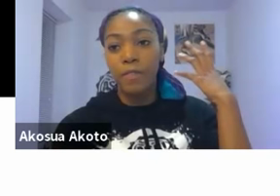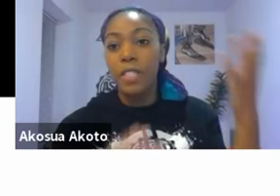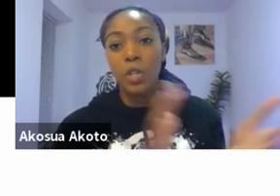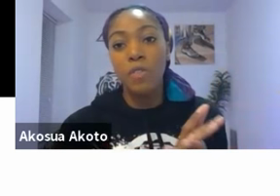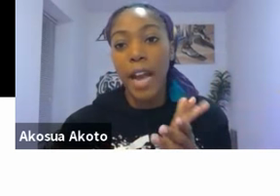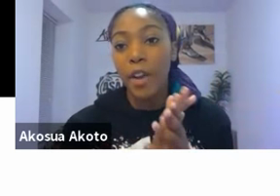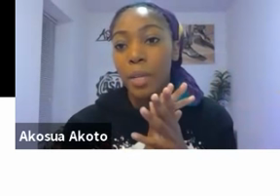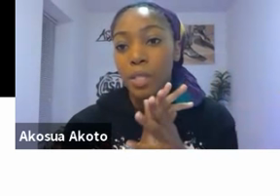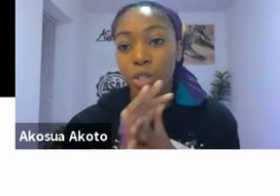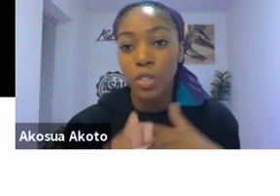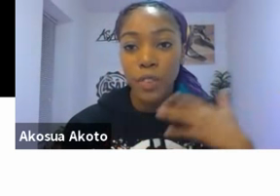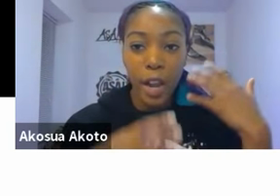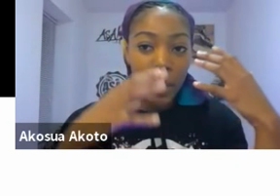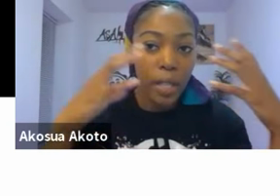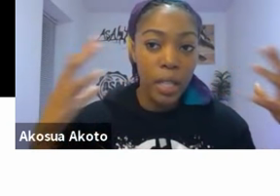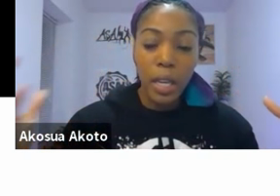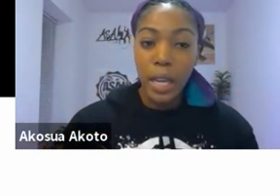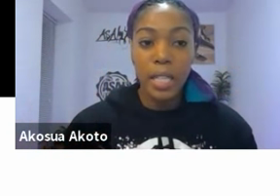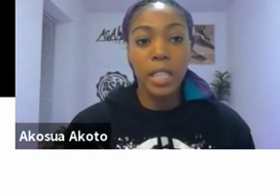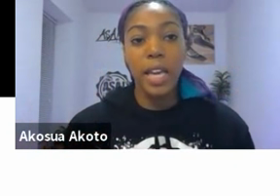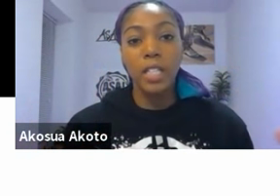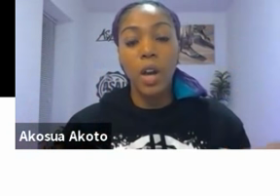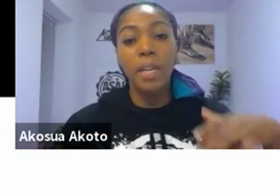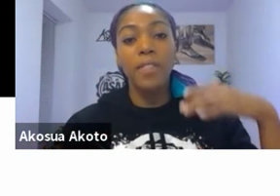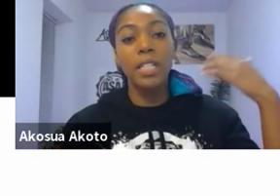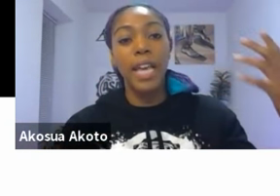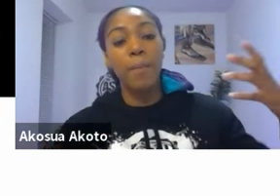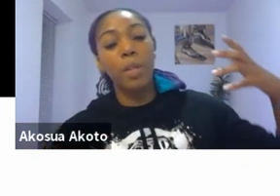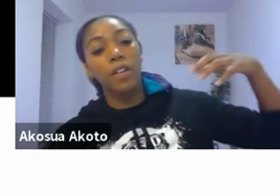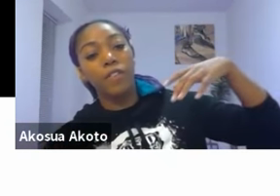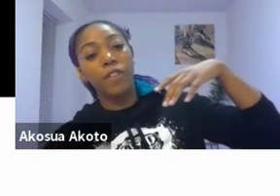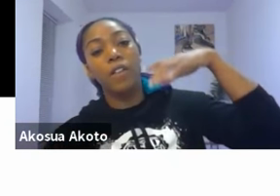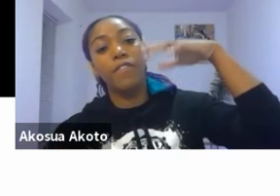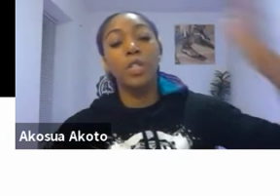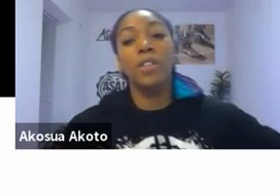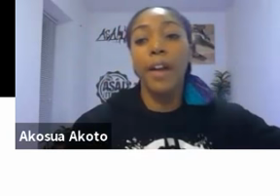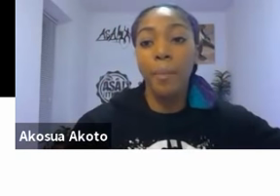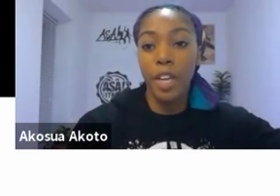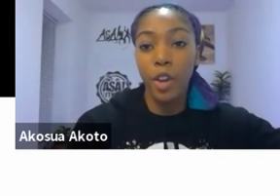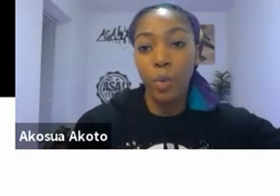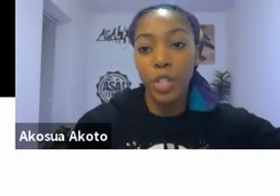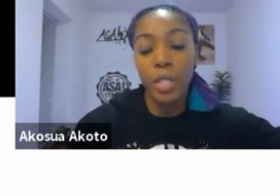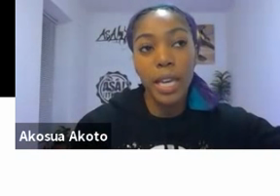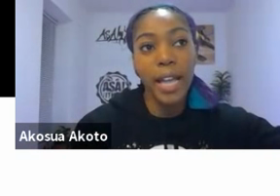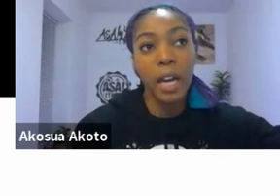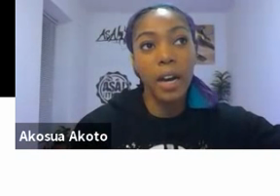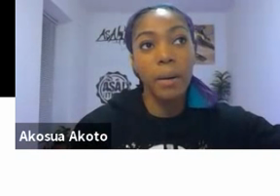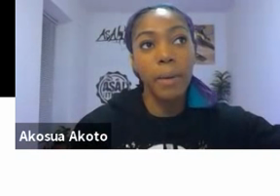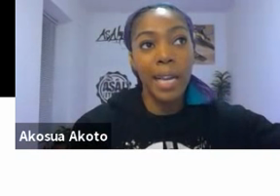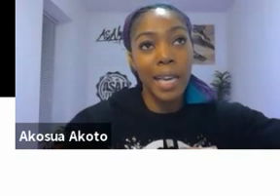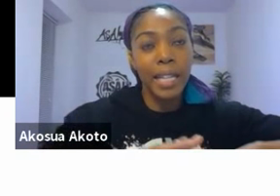mean physical environment, social environment, anything. So I'm giving an example of physical environment here. When you look